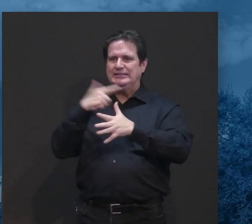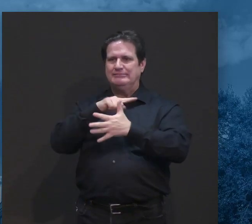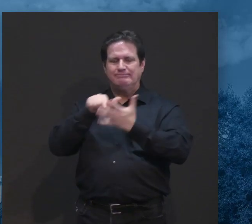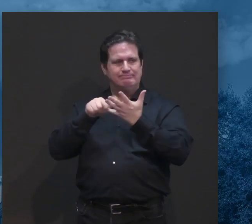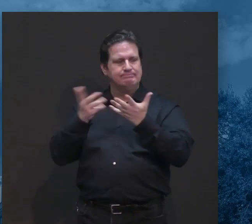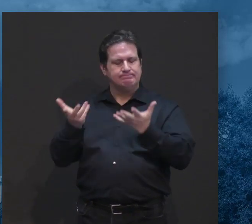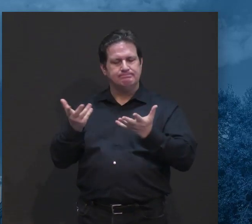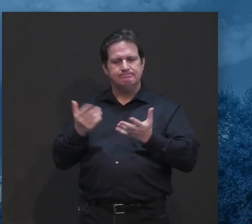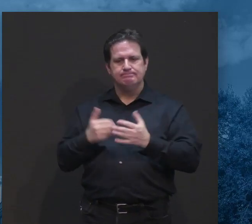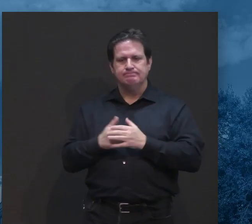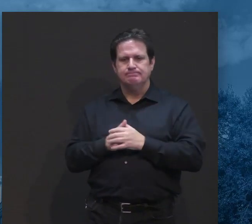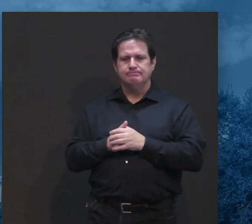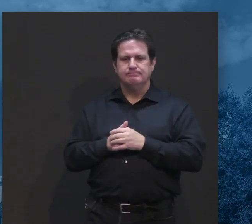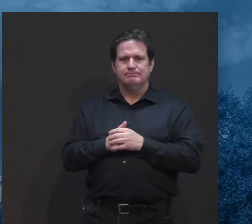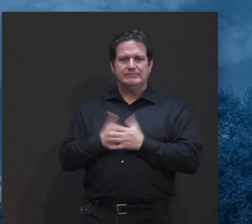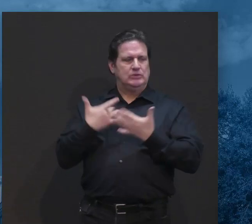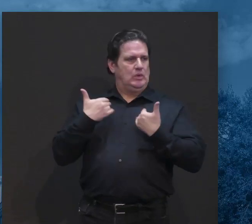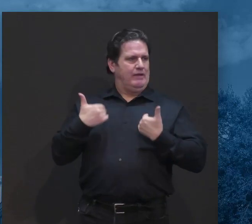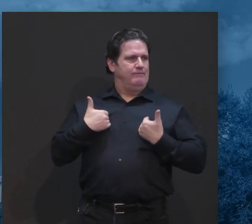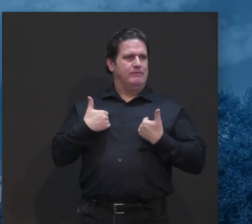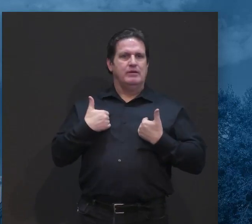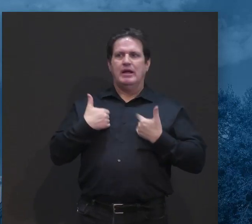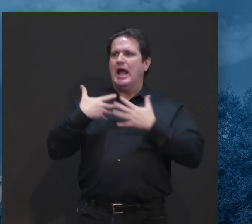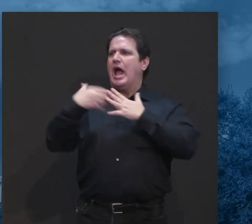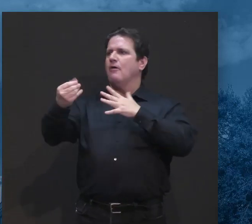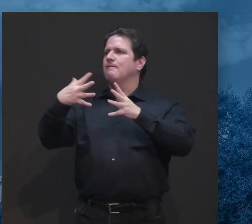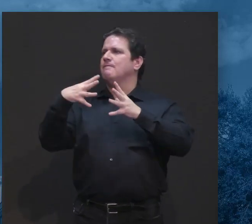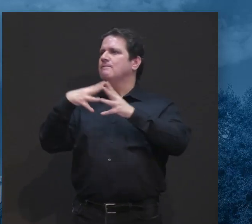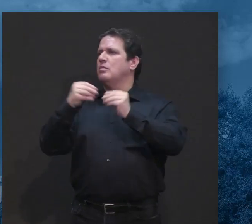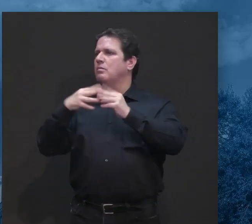there that we don't have with these outdoor